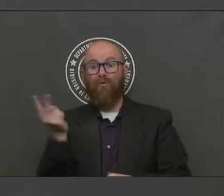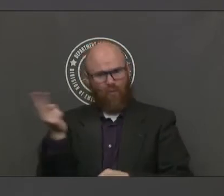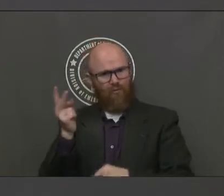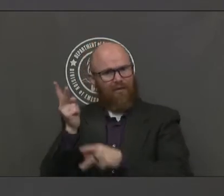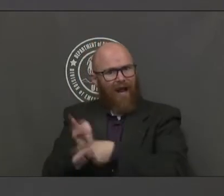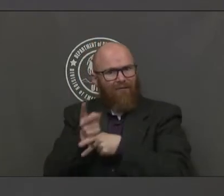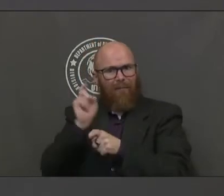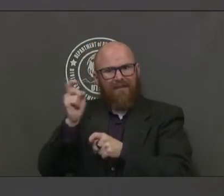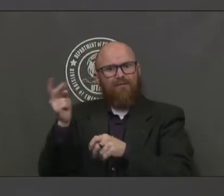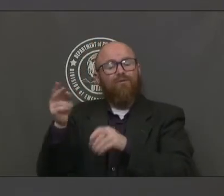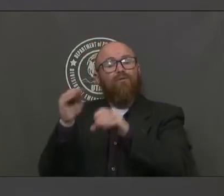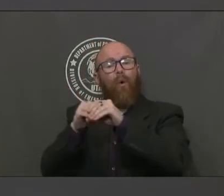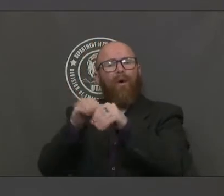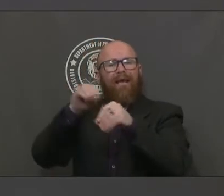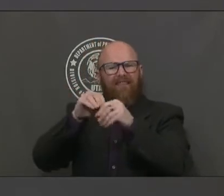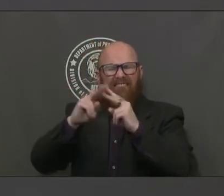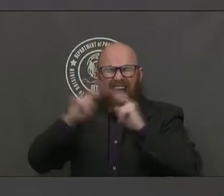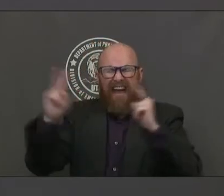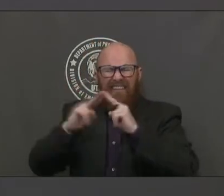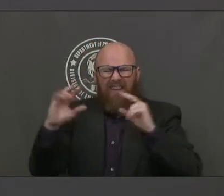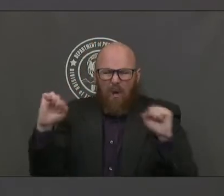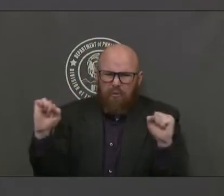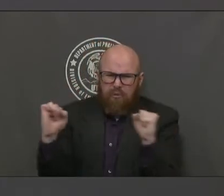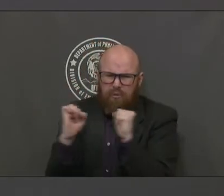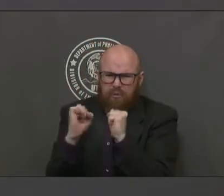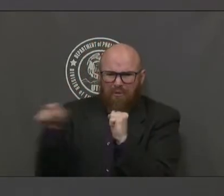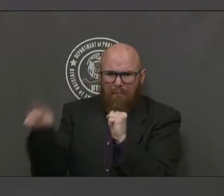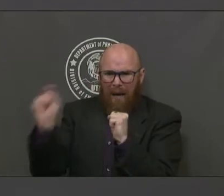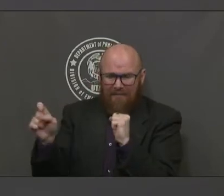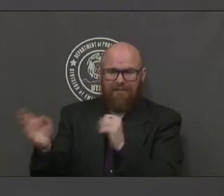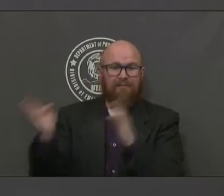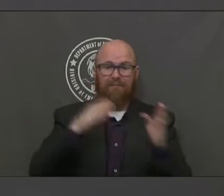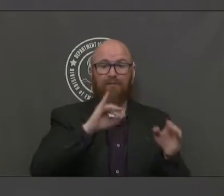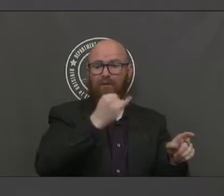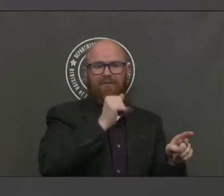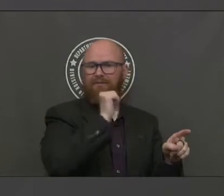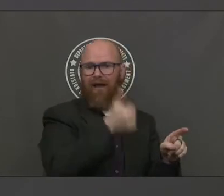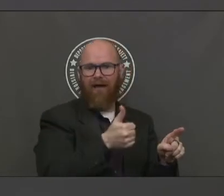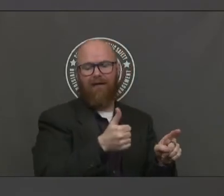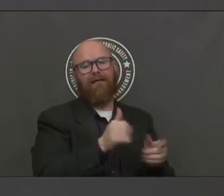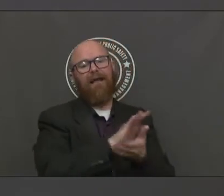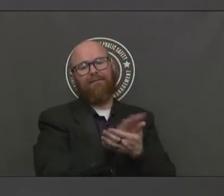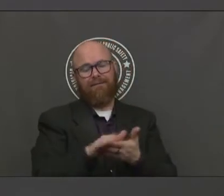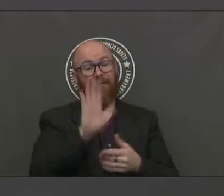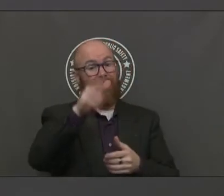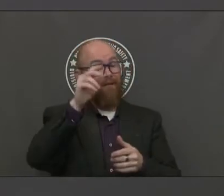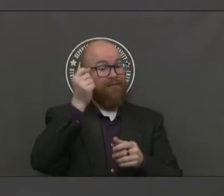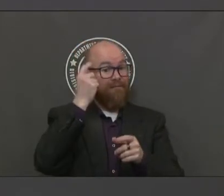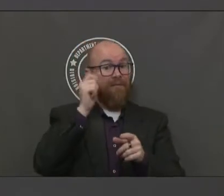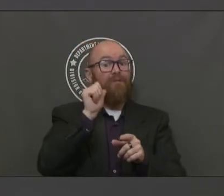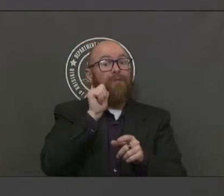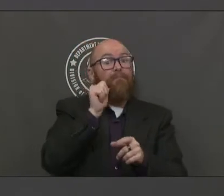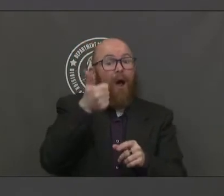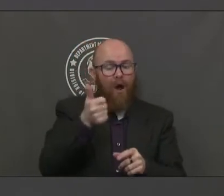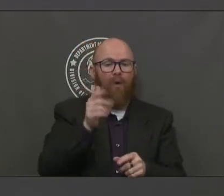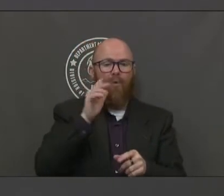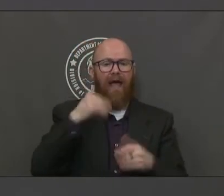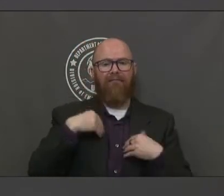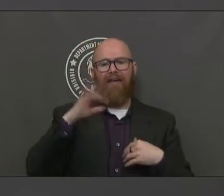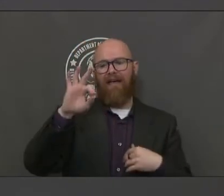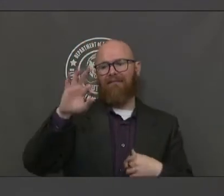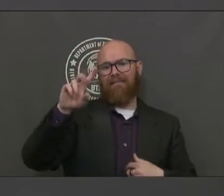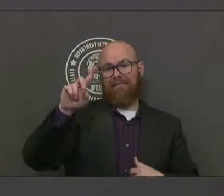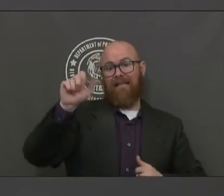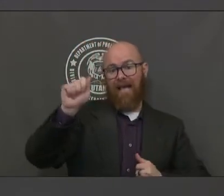be careful not to get ahead of is that, it's going to go under FDA official review tomorrow, and then it goes to the